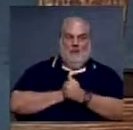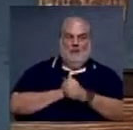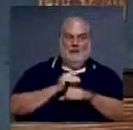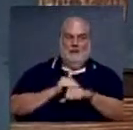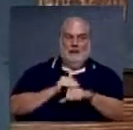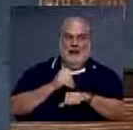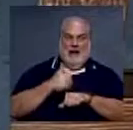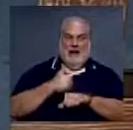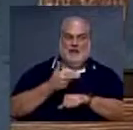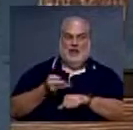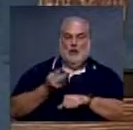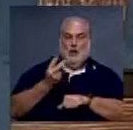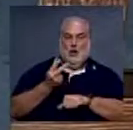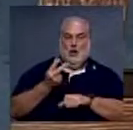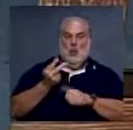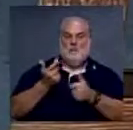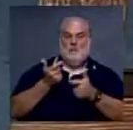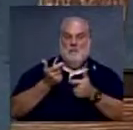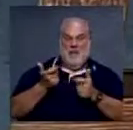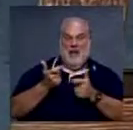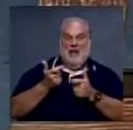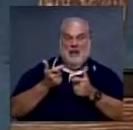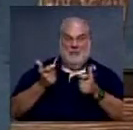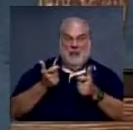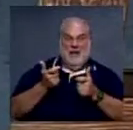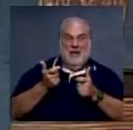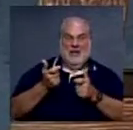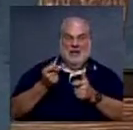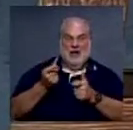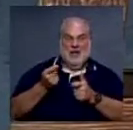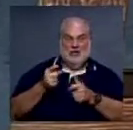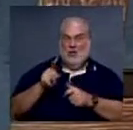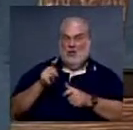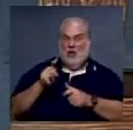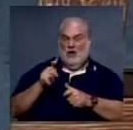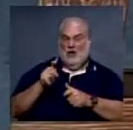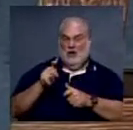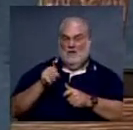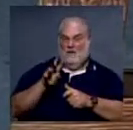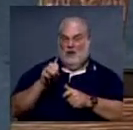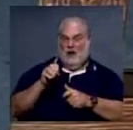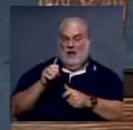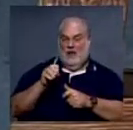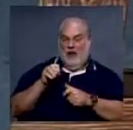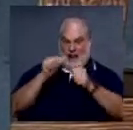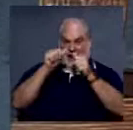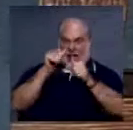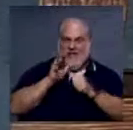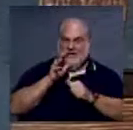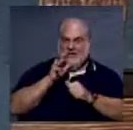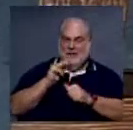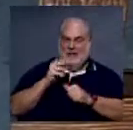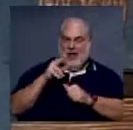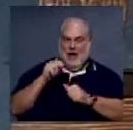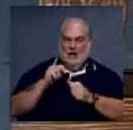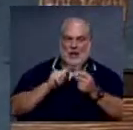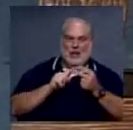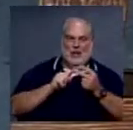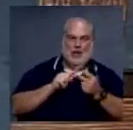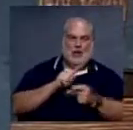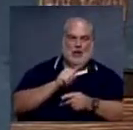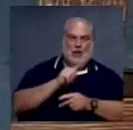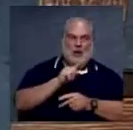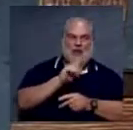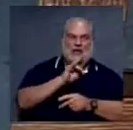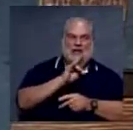two big babies. So 140-pound Alaska Malamute and a sweet little 70-pound,